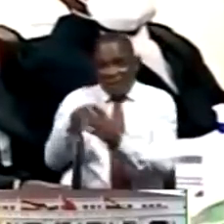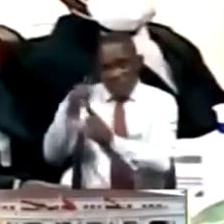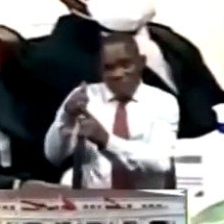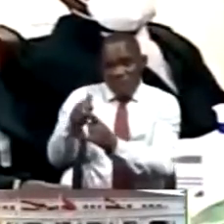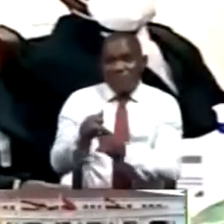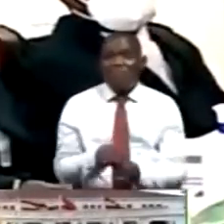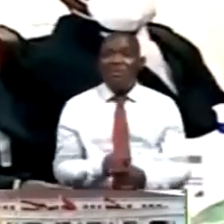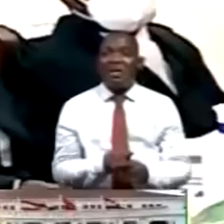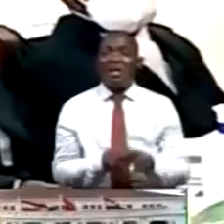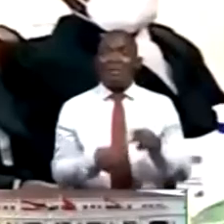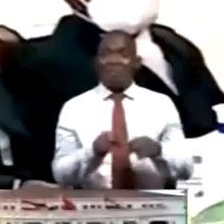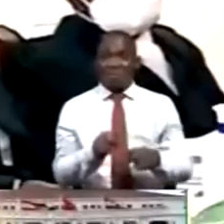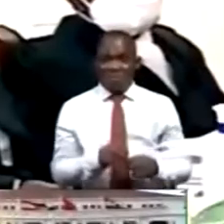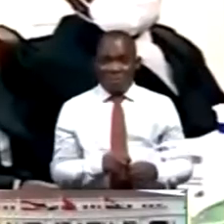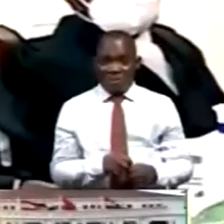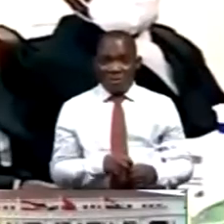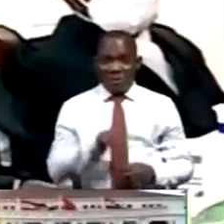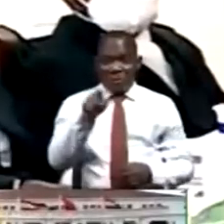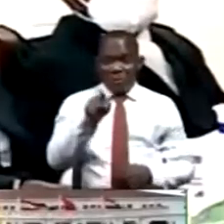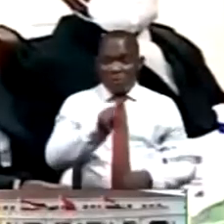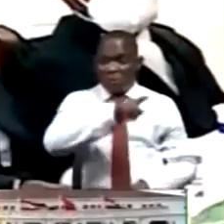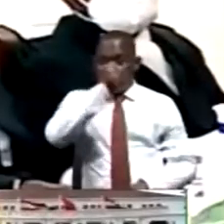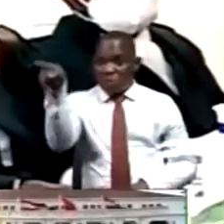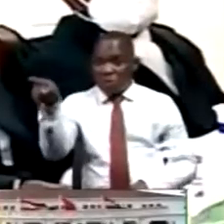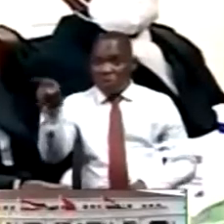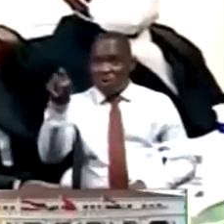shortcomings, you went to the petitioner